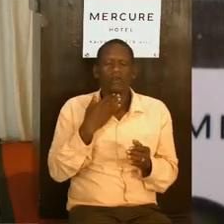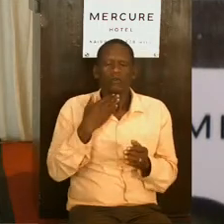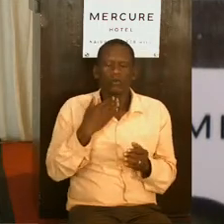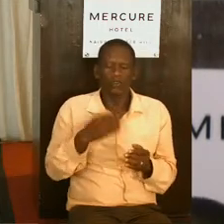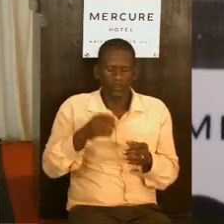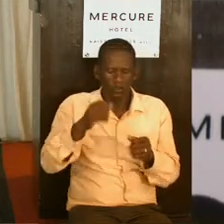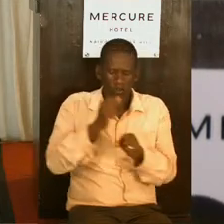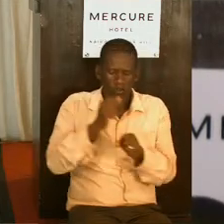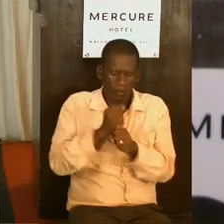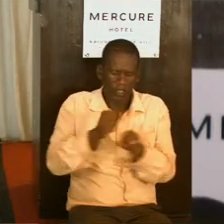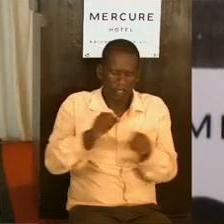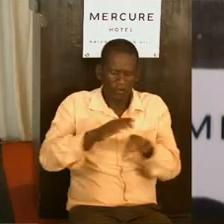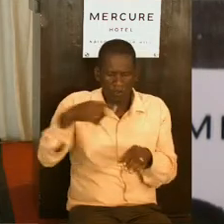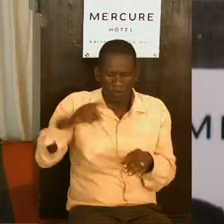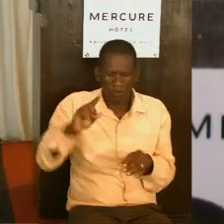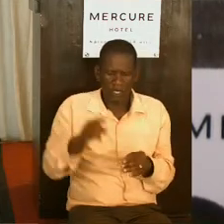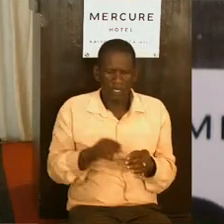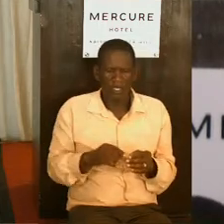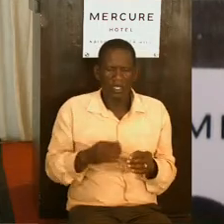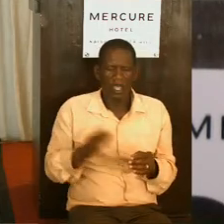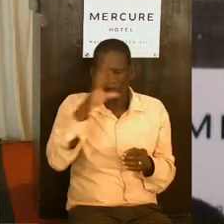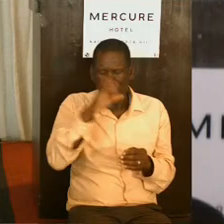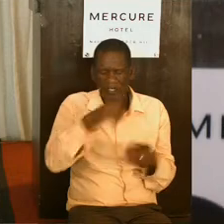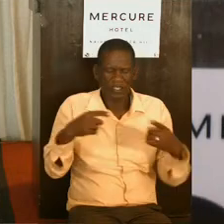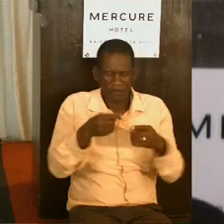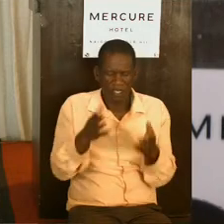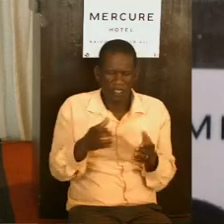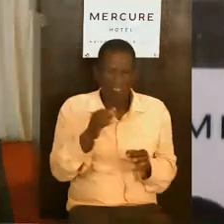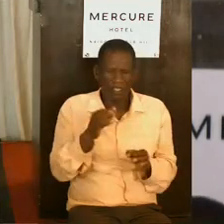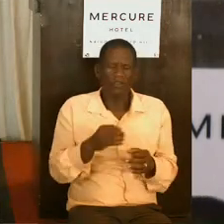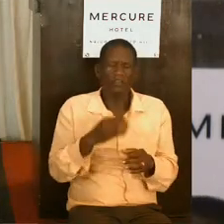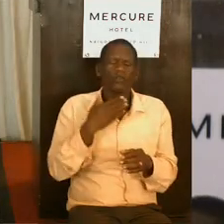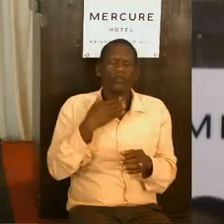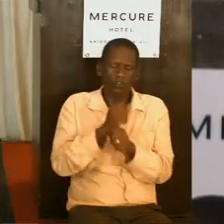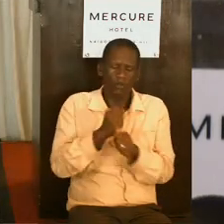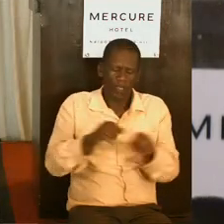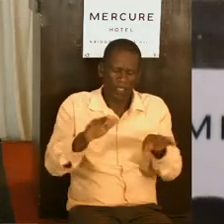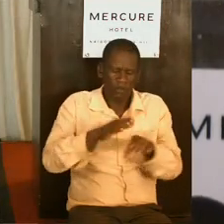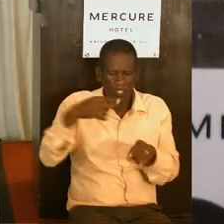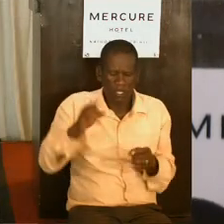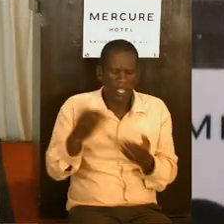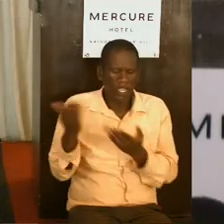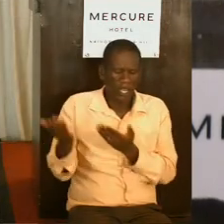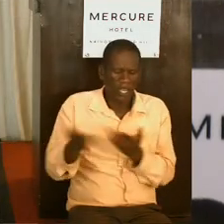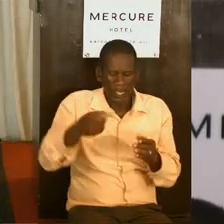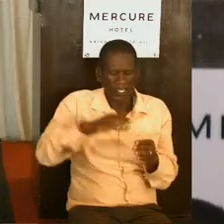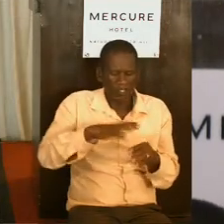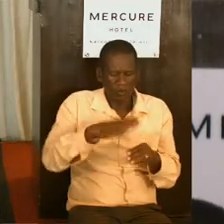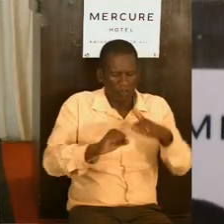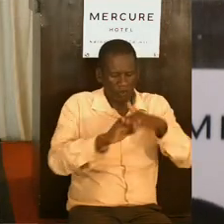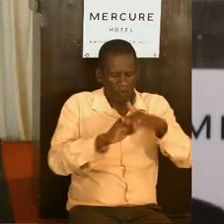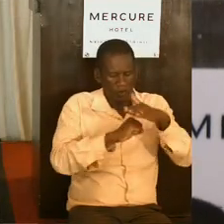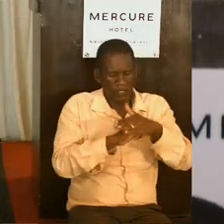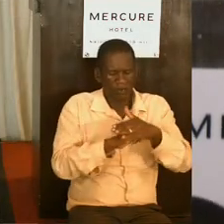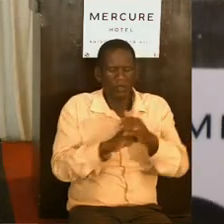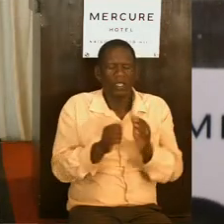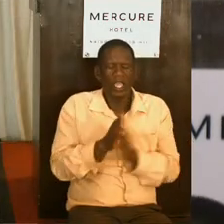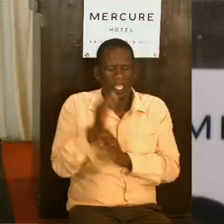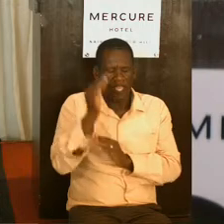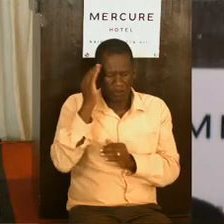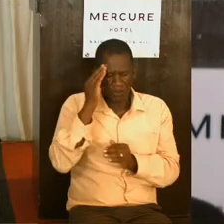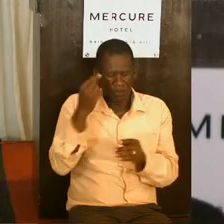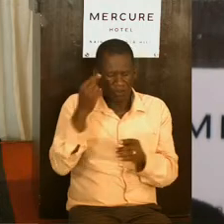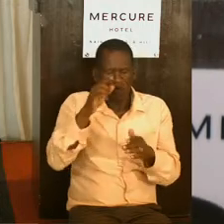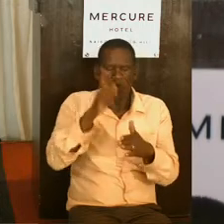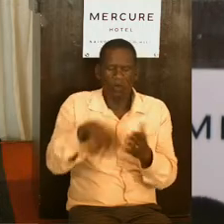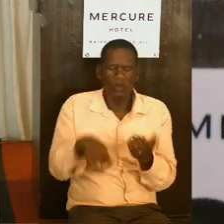to get it right and I've skipped a number of things if we want to get it right let us go to the foundations education